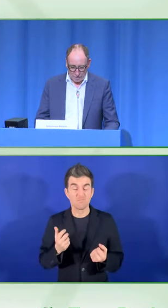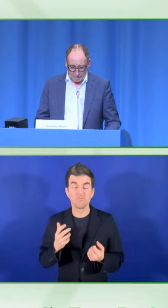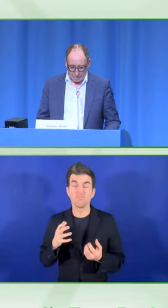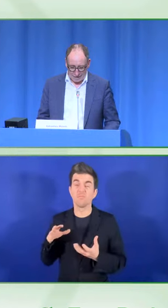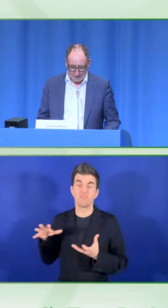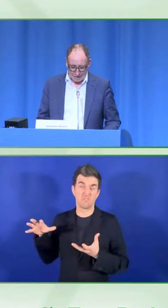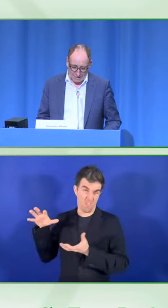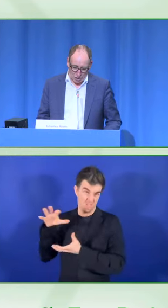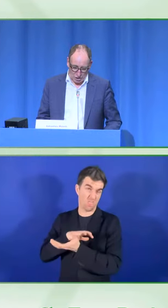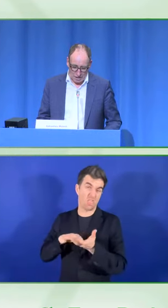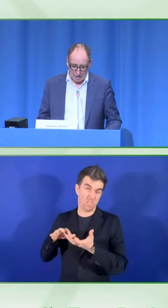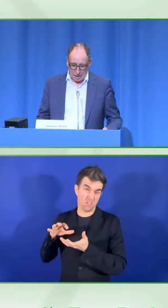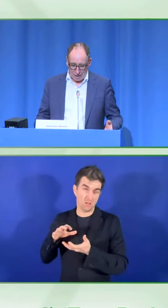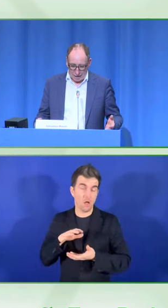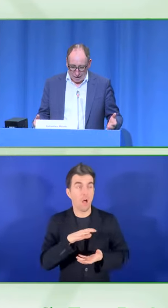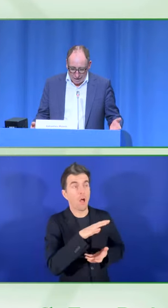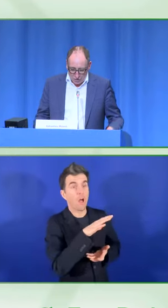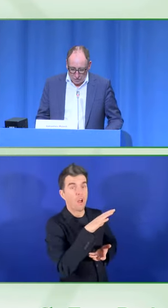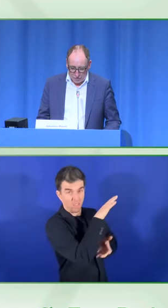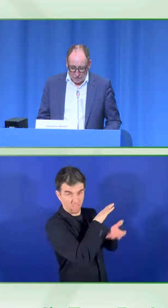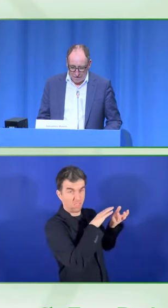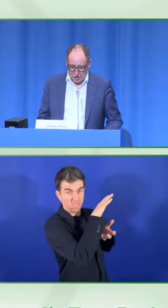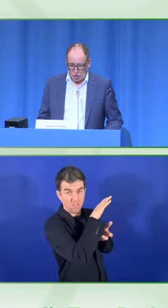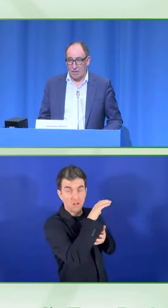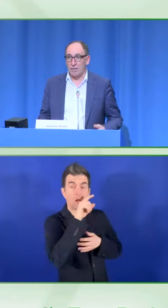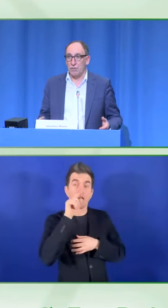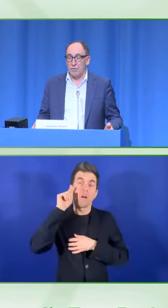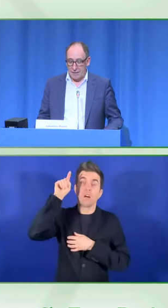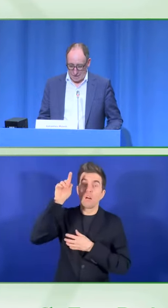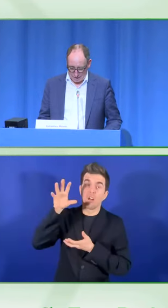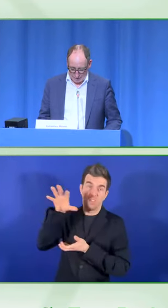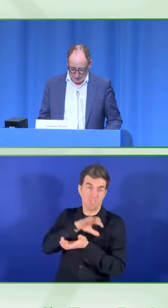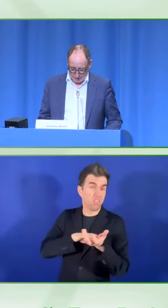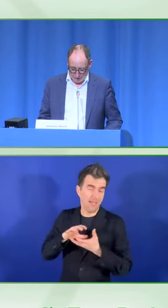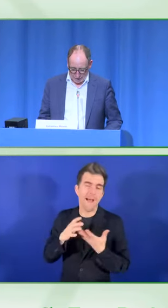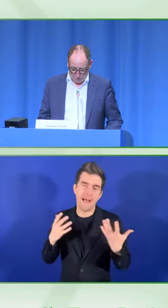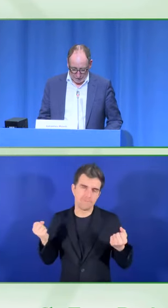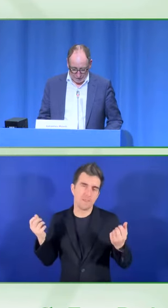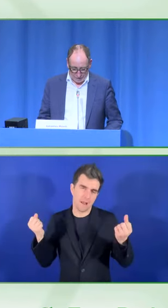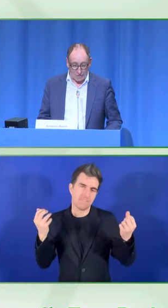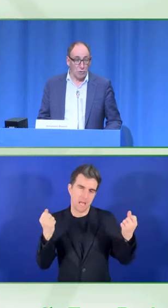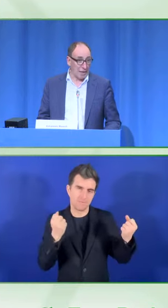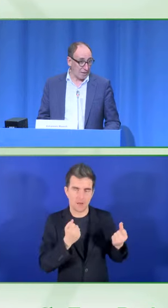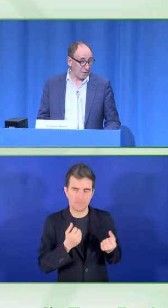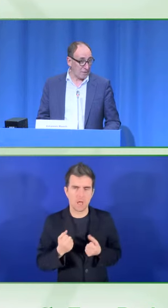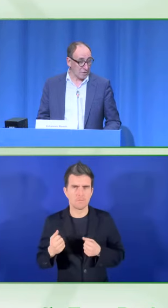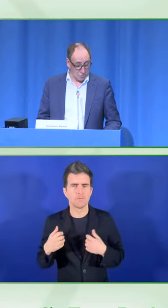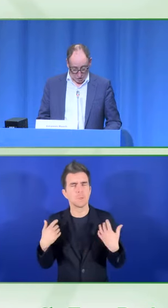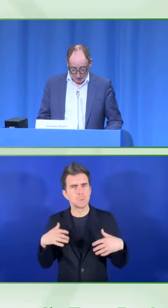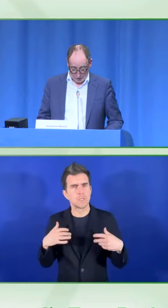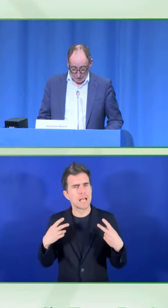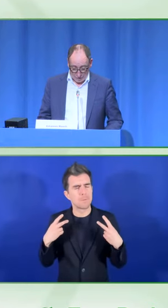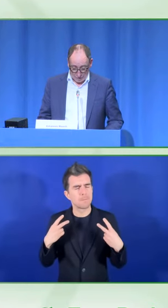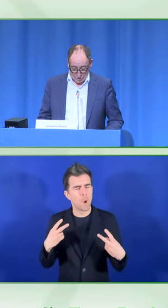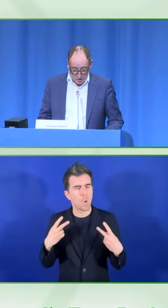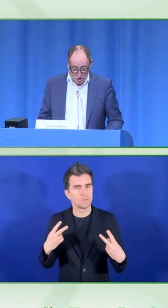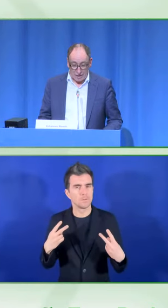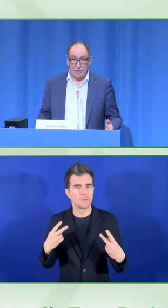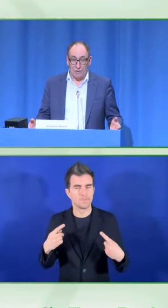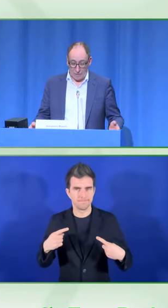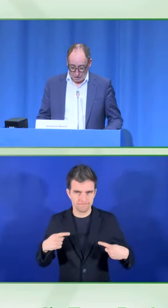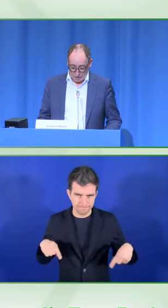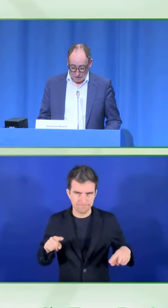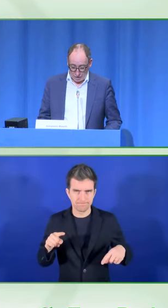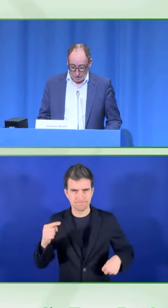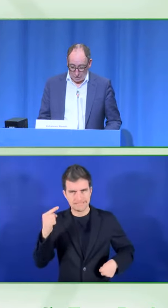of political decisions. I called for this just 2 weeks ago at the UN Social Commission